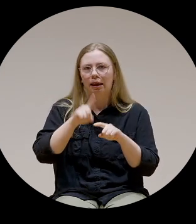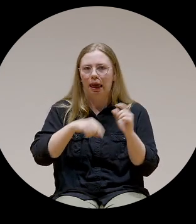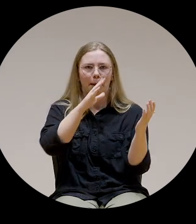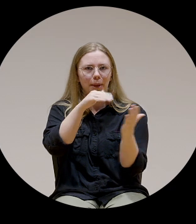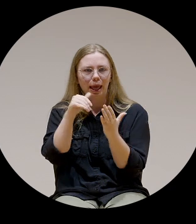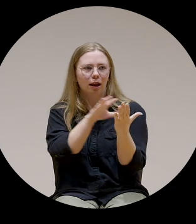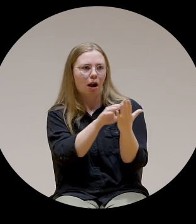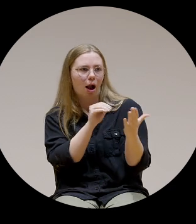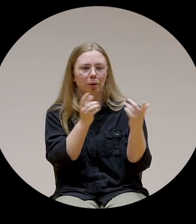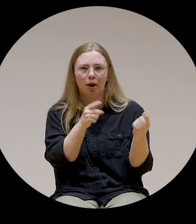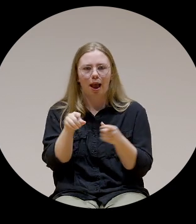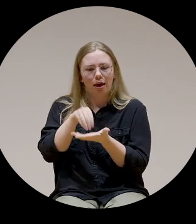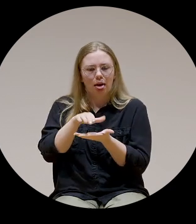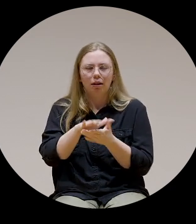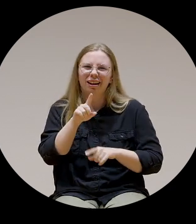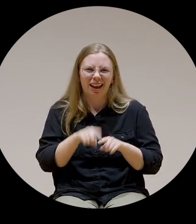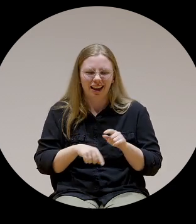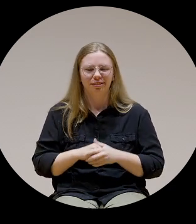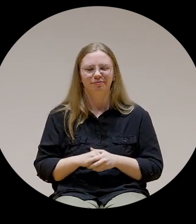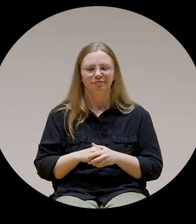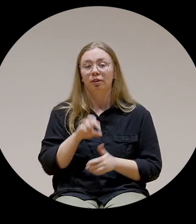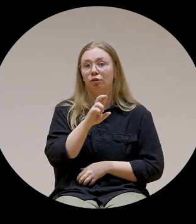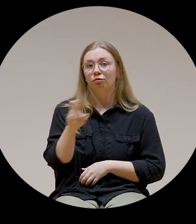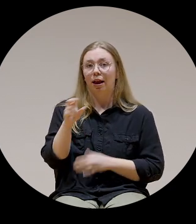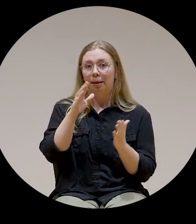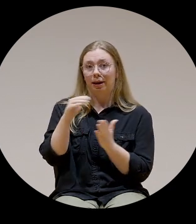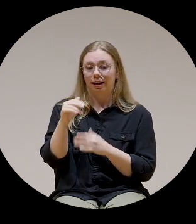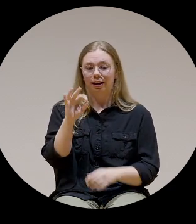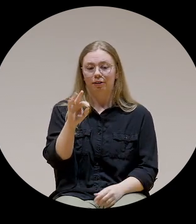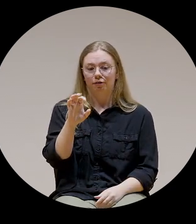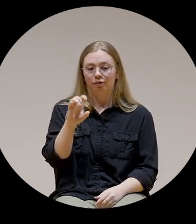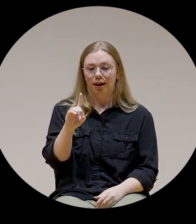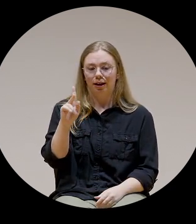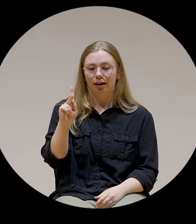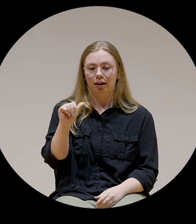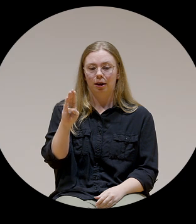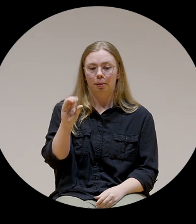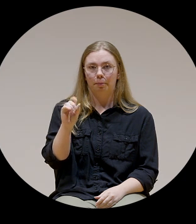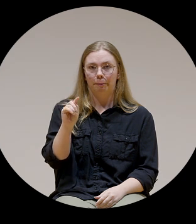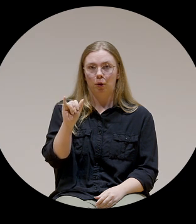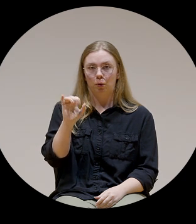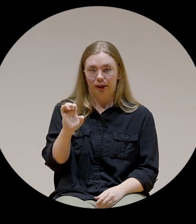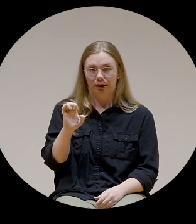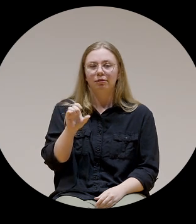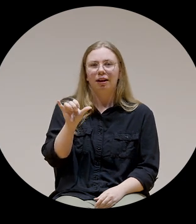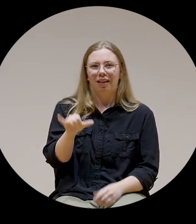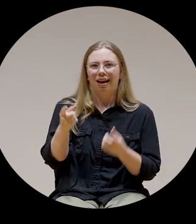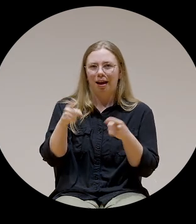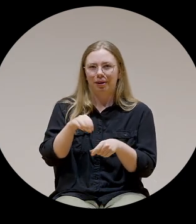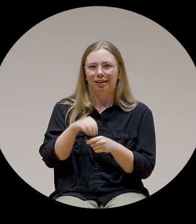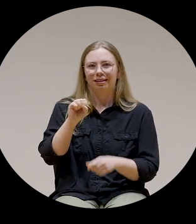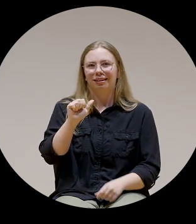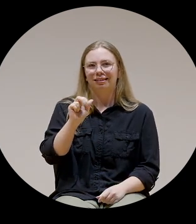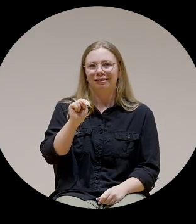drawings. The one by Fred Caboti on the right, it takes place at Santo